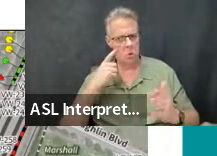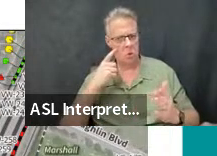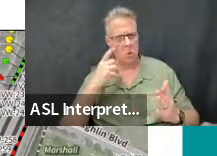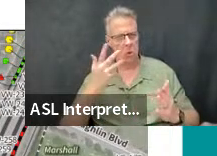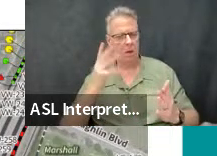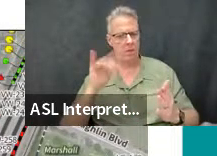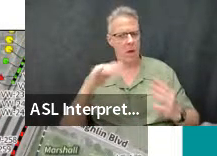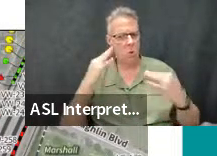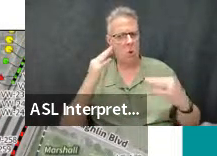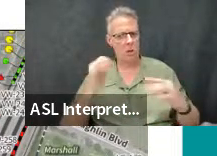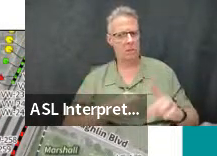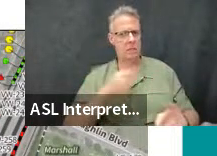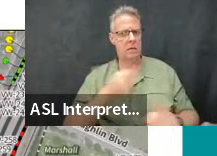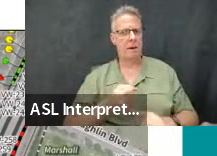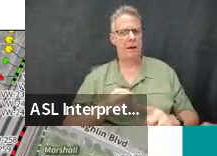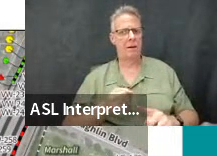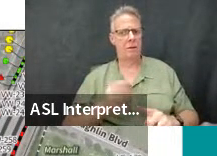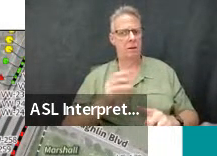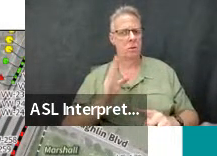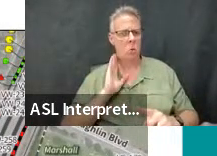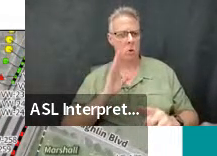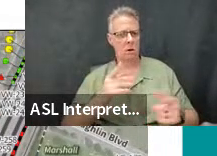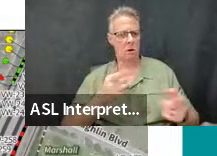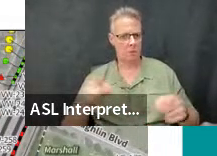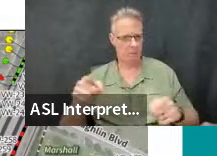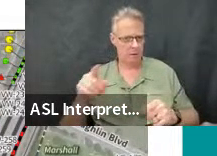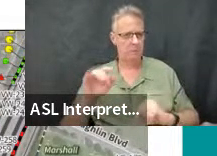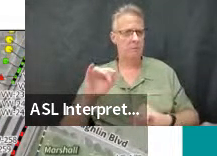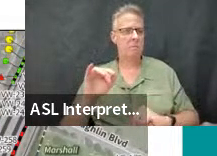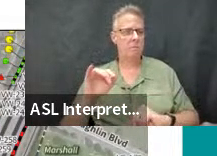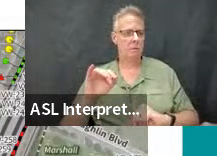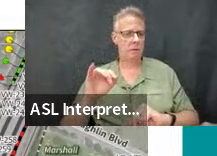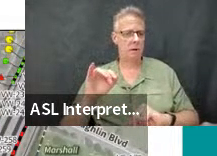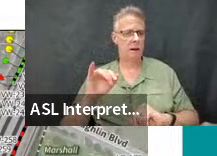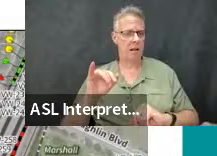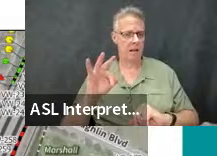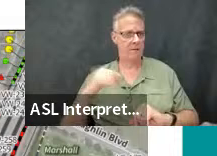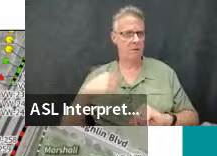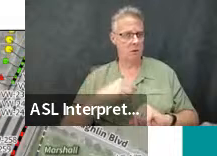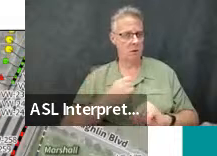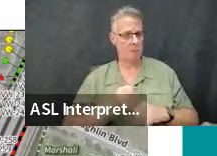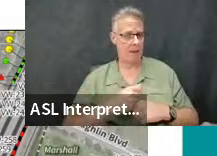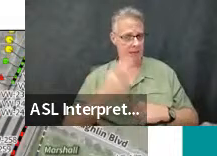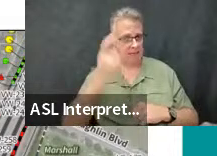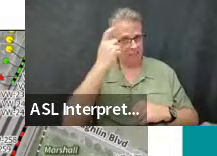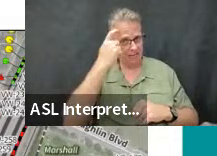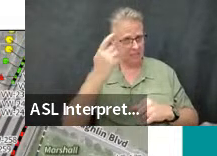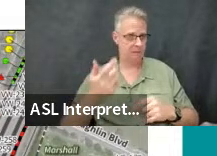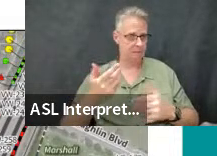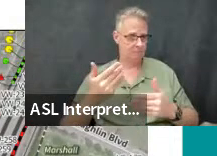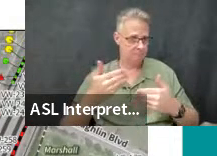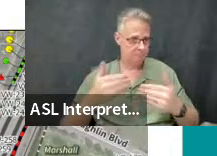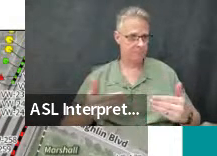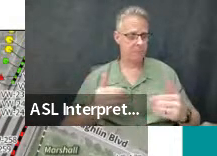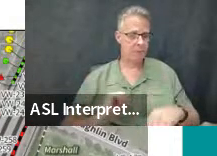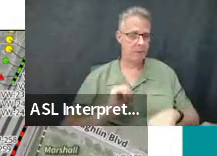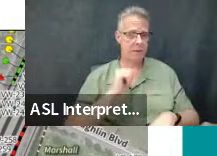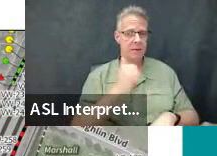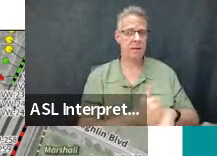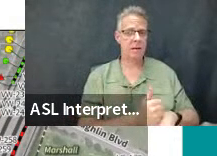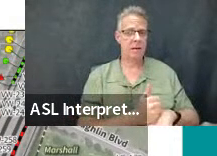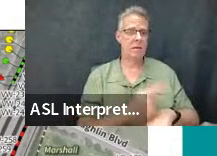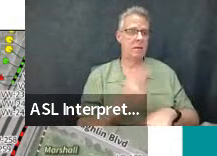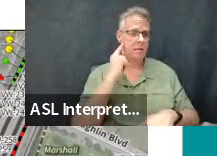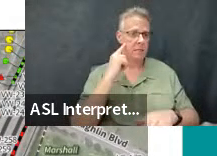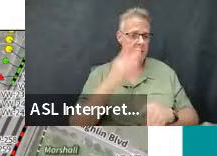impacts would be and whether it makes sense to install sound